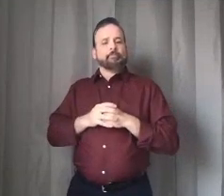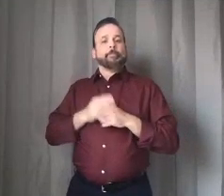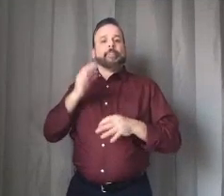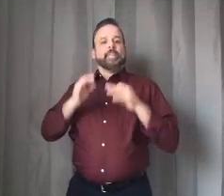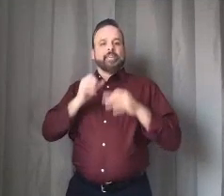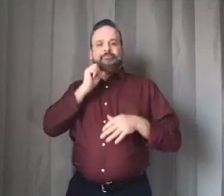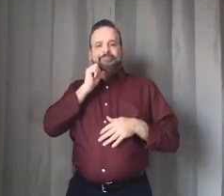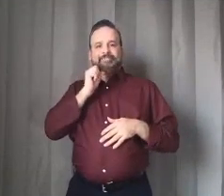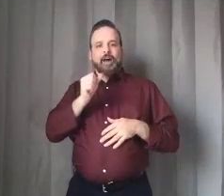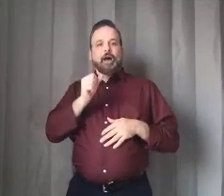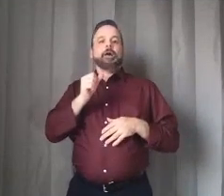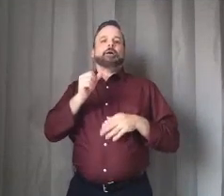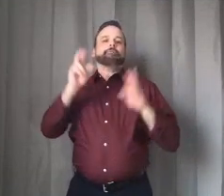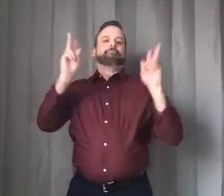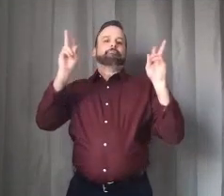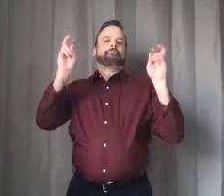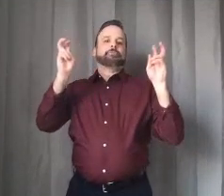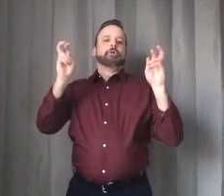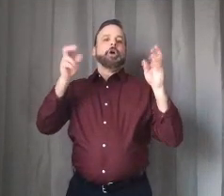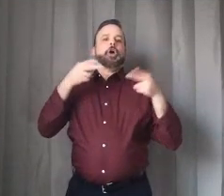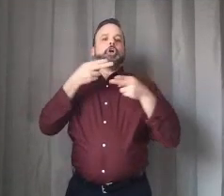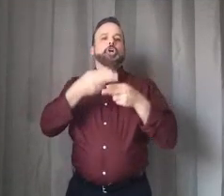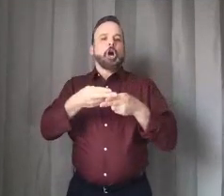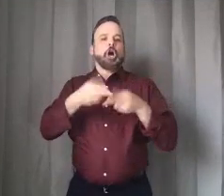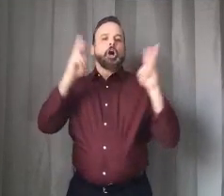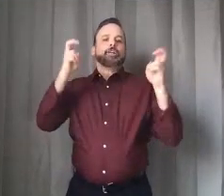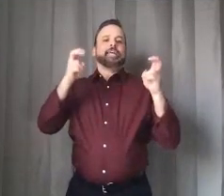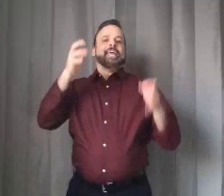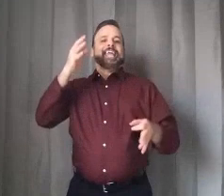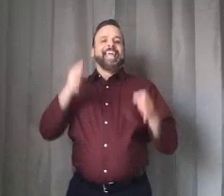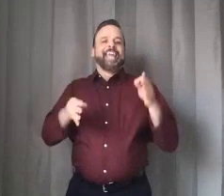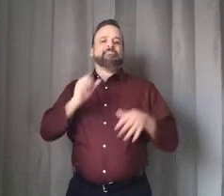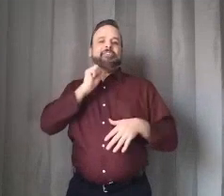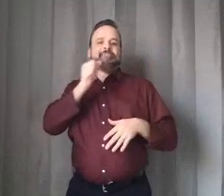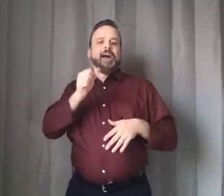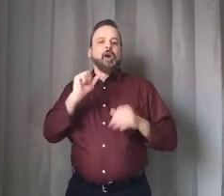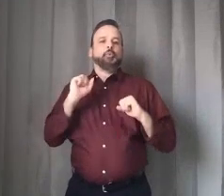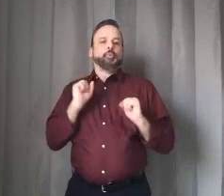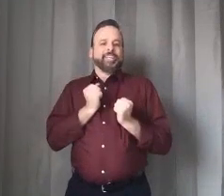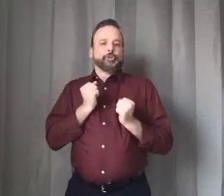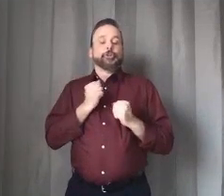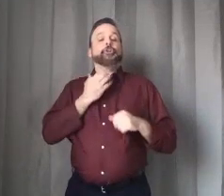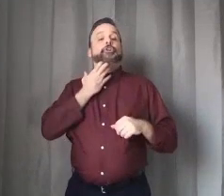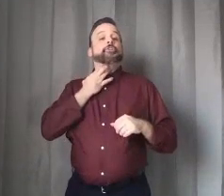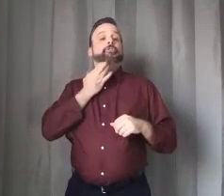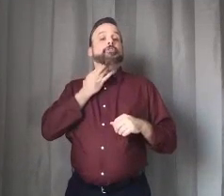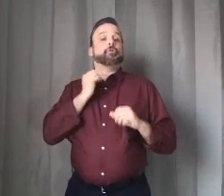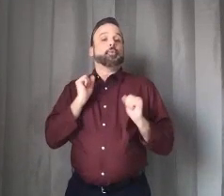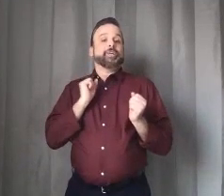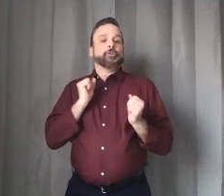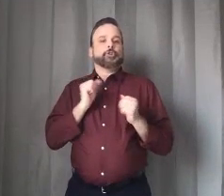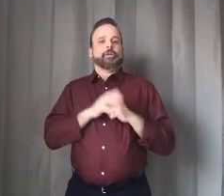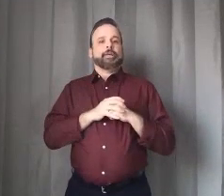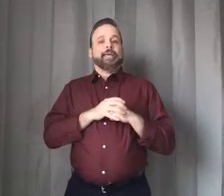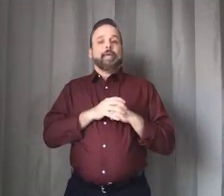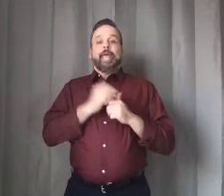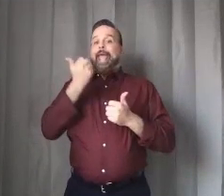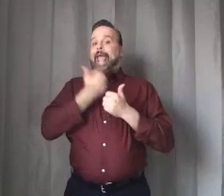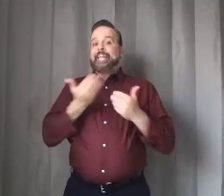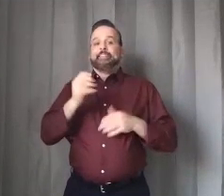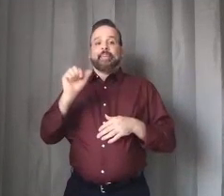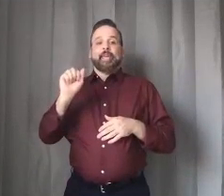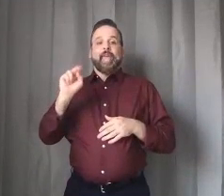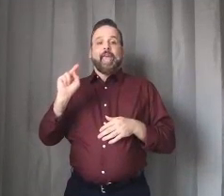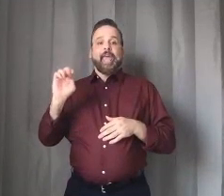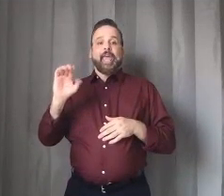If Not Winter. Yeah. So it's all of her wonderful gay poetry. And then anything actually by Anne Carson is fantastic.